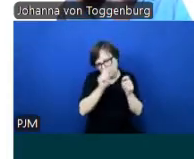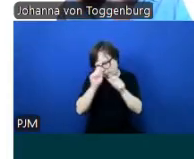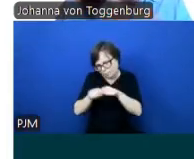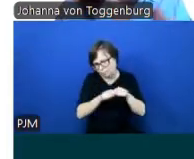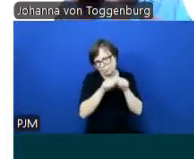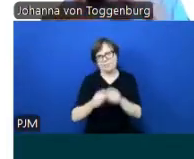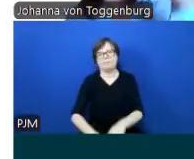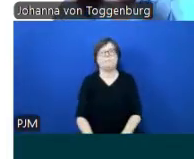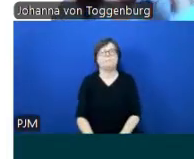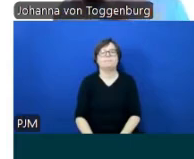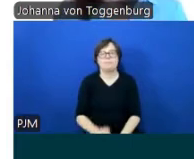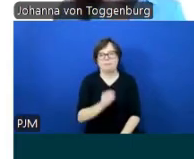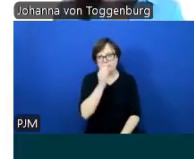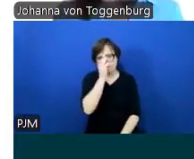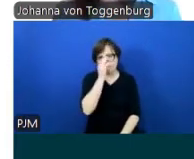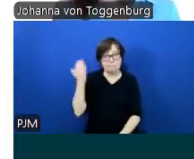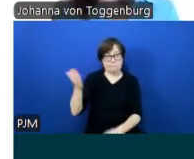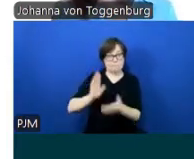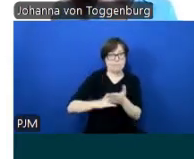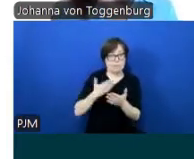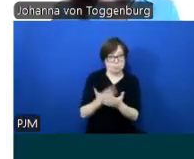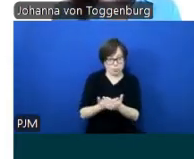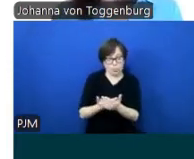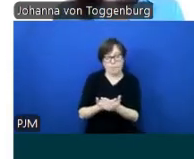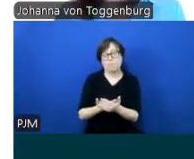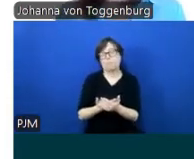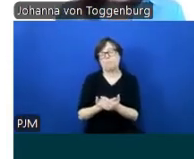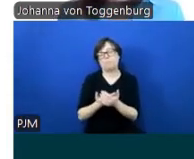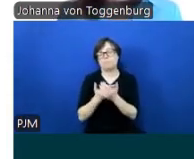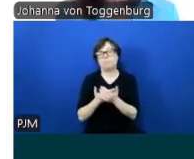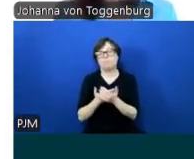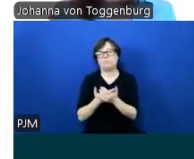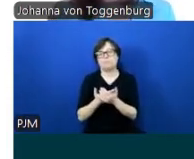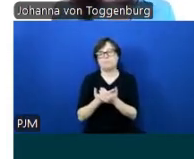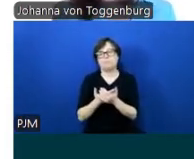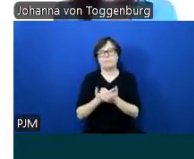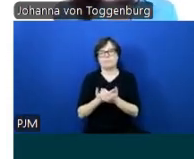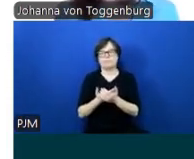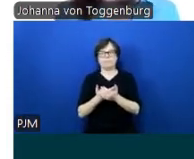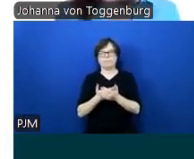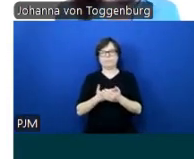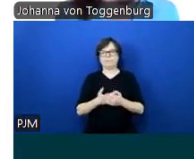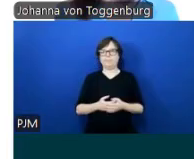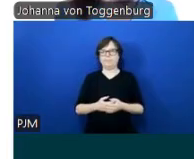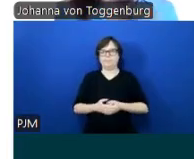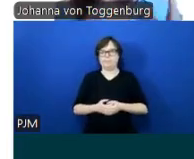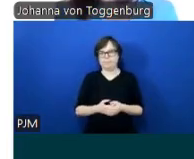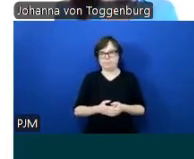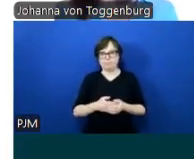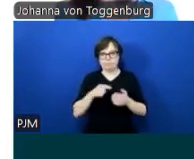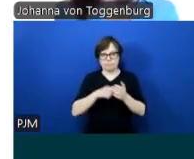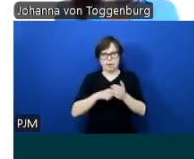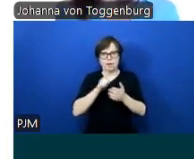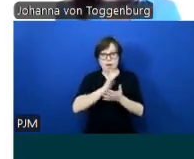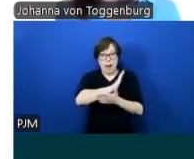And here's an example of how we went through this qualitative mapping. So you take a base